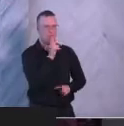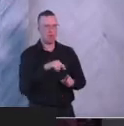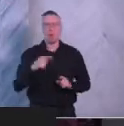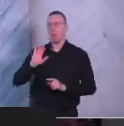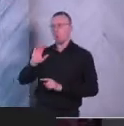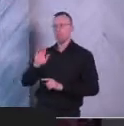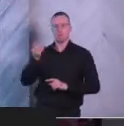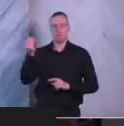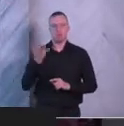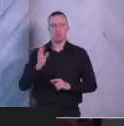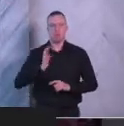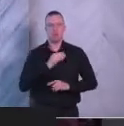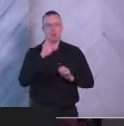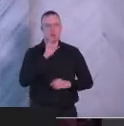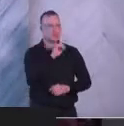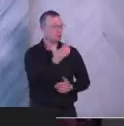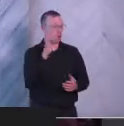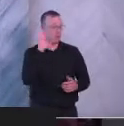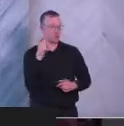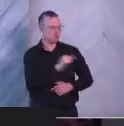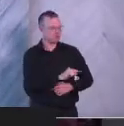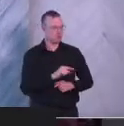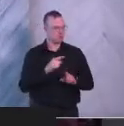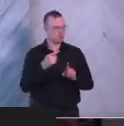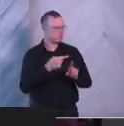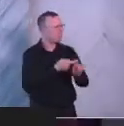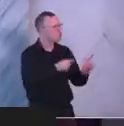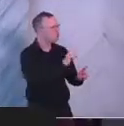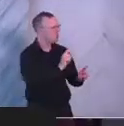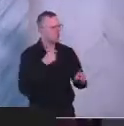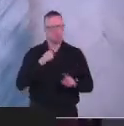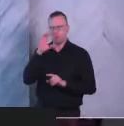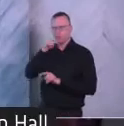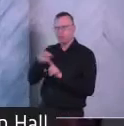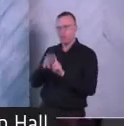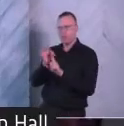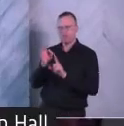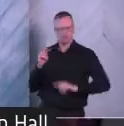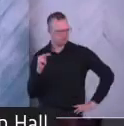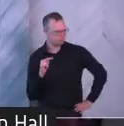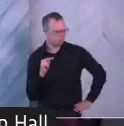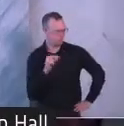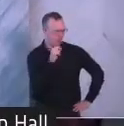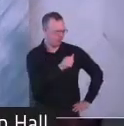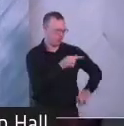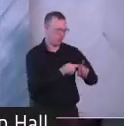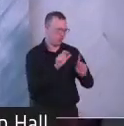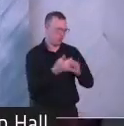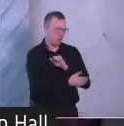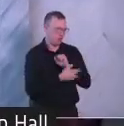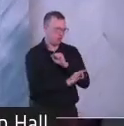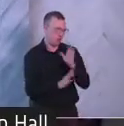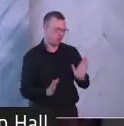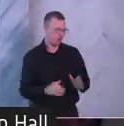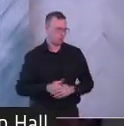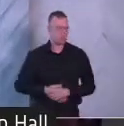cousin." And the first thing the guy asked me was, "Where are you from?" And I said, "Oh, I guess I'm from Pakistan." The guy looked at me and said, "No, you're not. You're a foreigner," right?